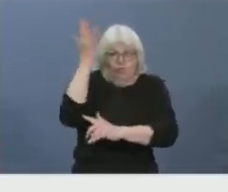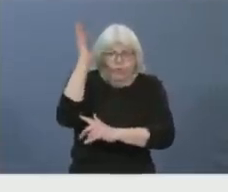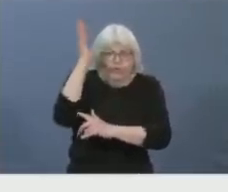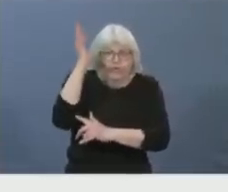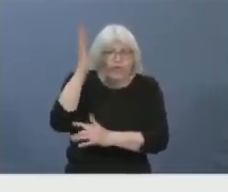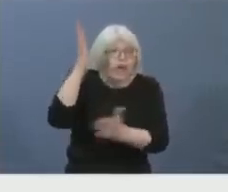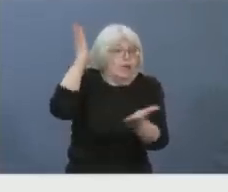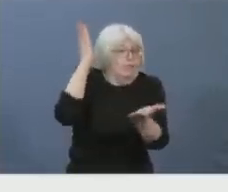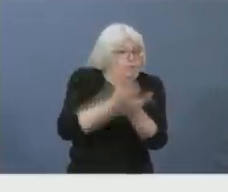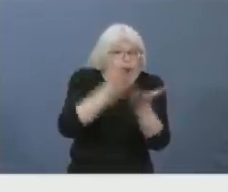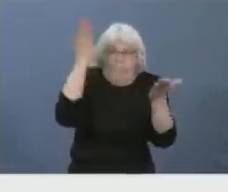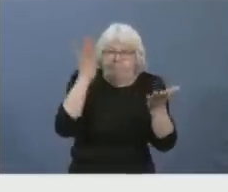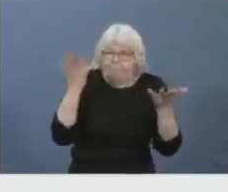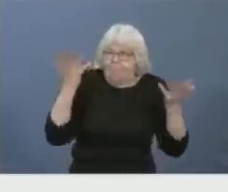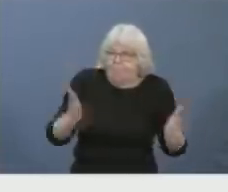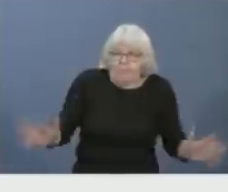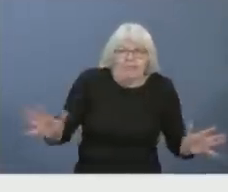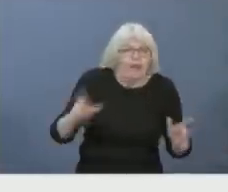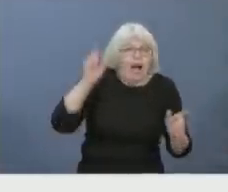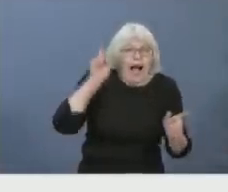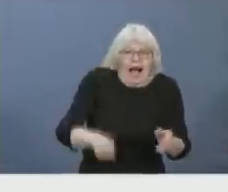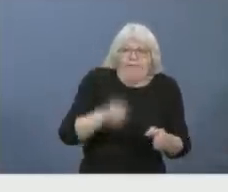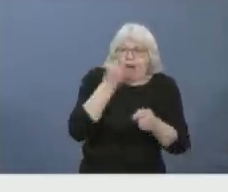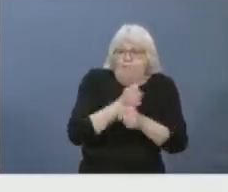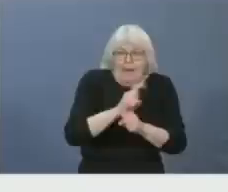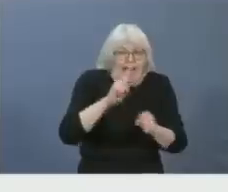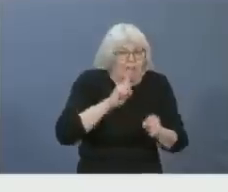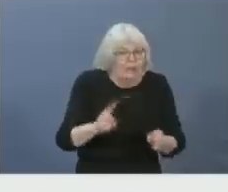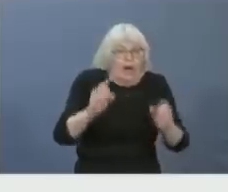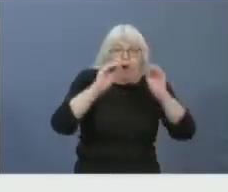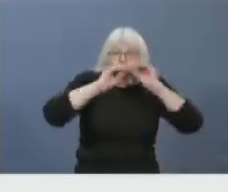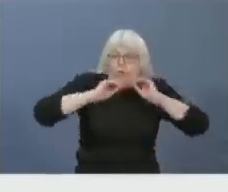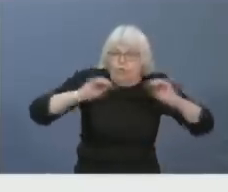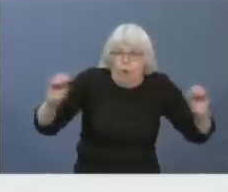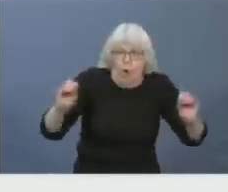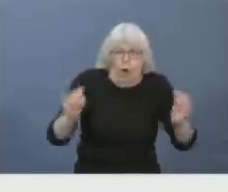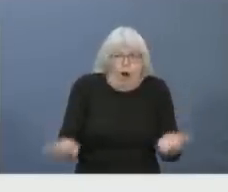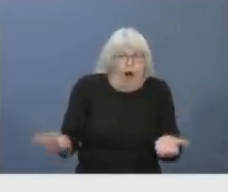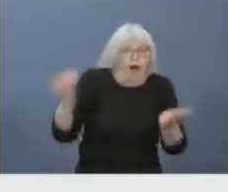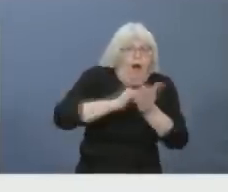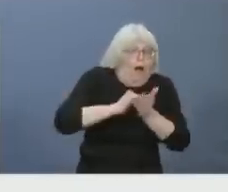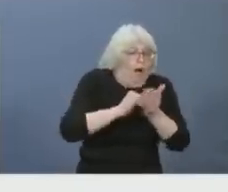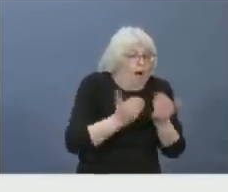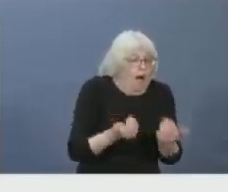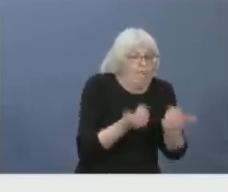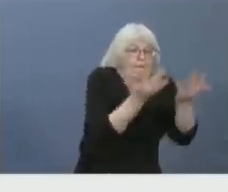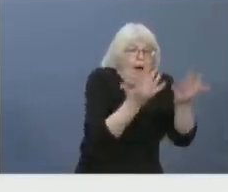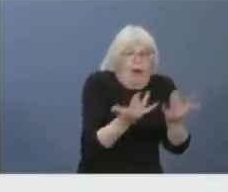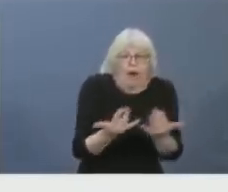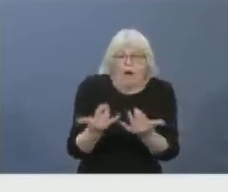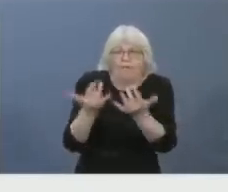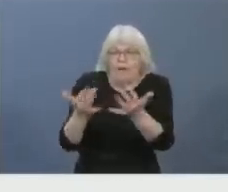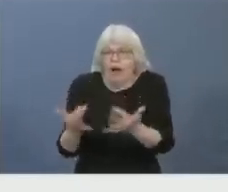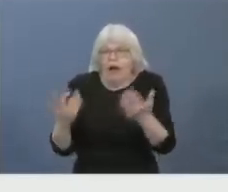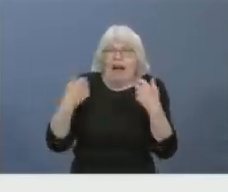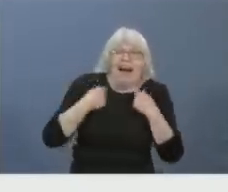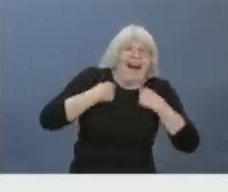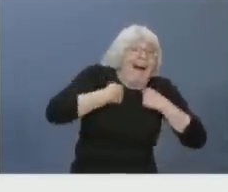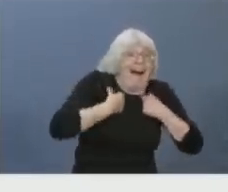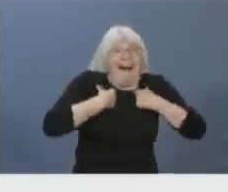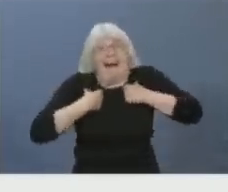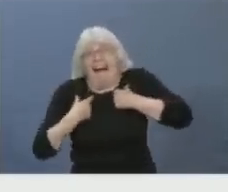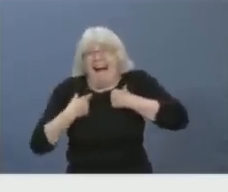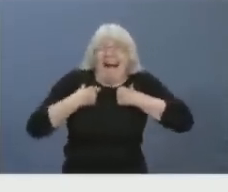do what we can to make sure we don't have any new fires popping up. So this includes hiking, camping, fishing, use